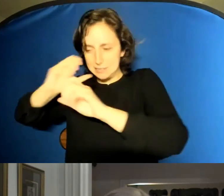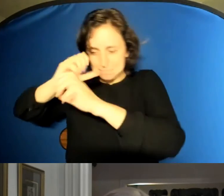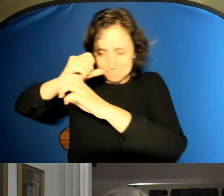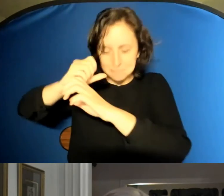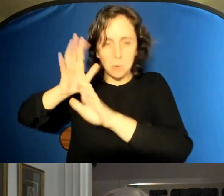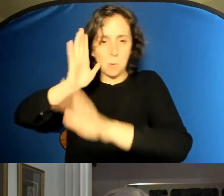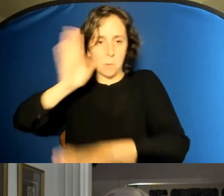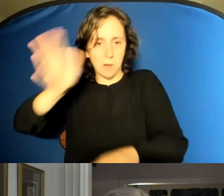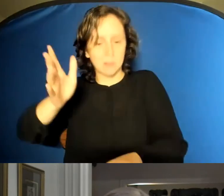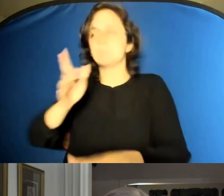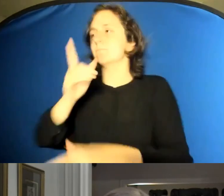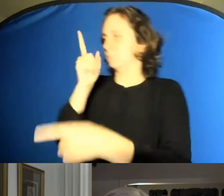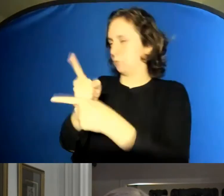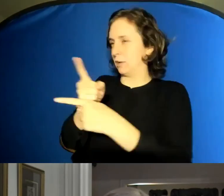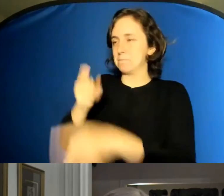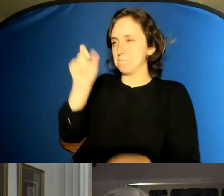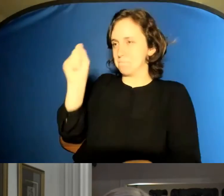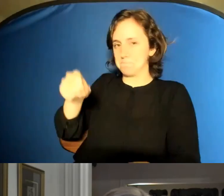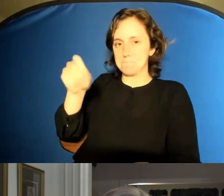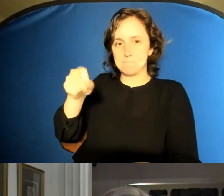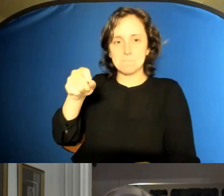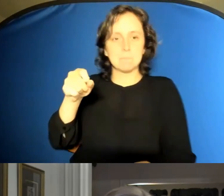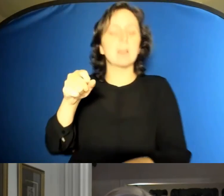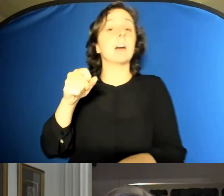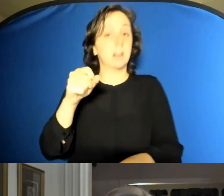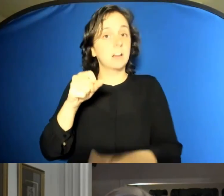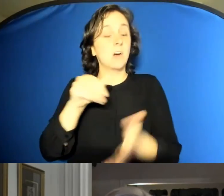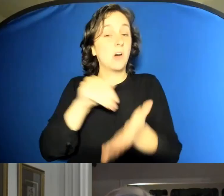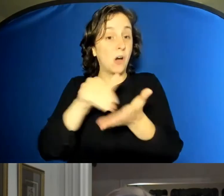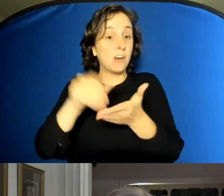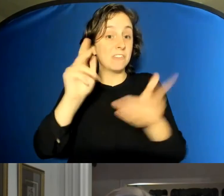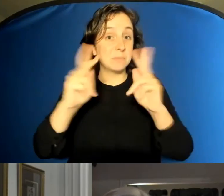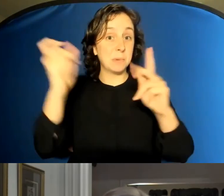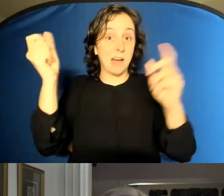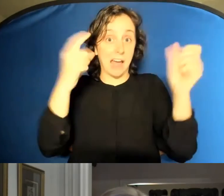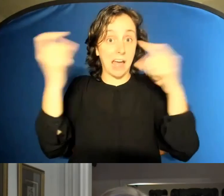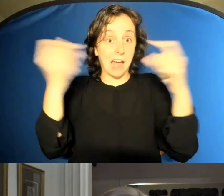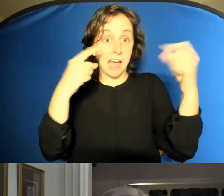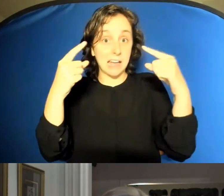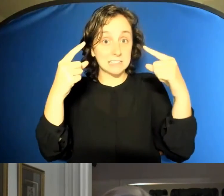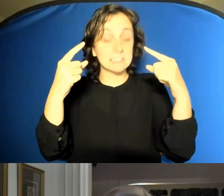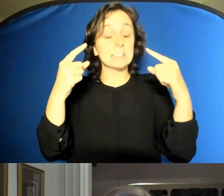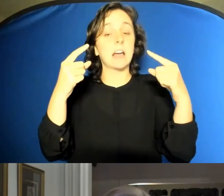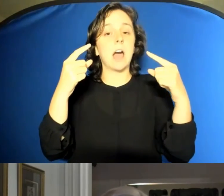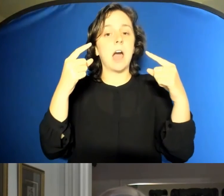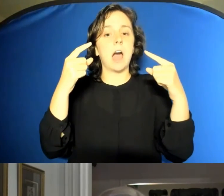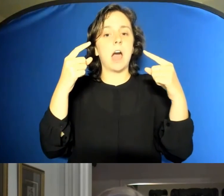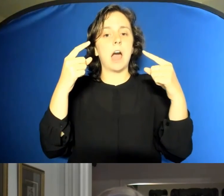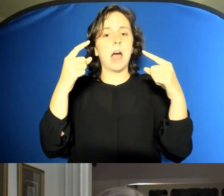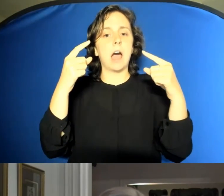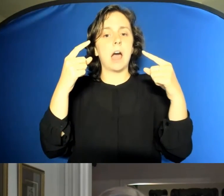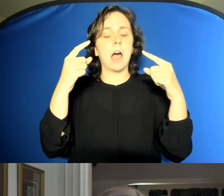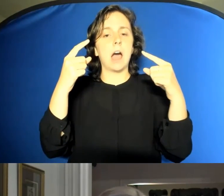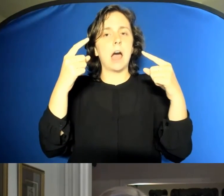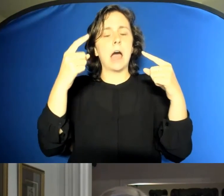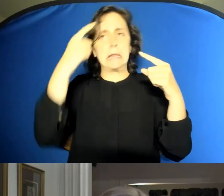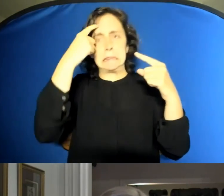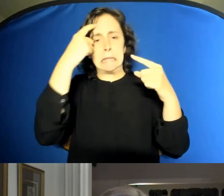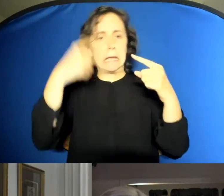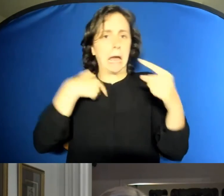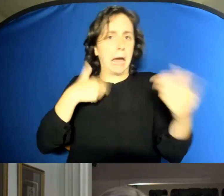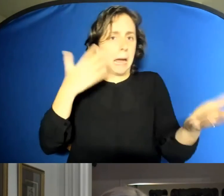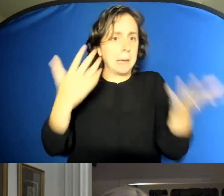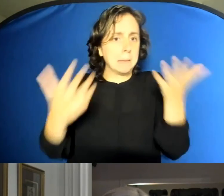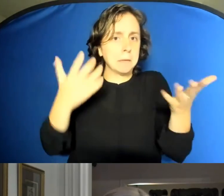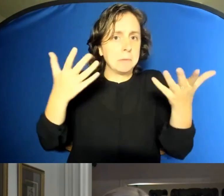And so that's because we've gotten a lot of questions about that. People thinking that I may have been exposed to someone. How